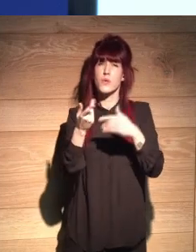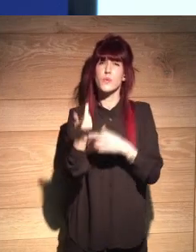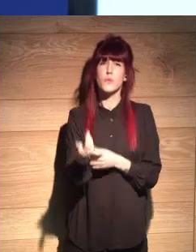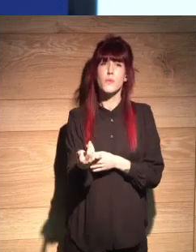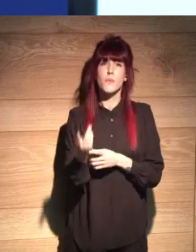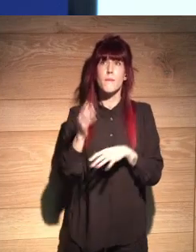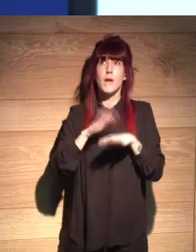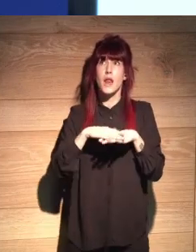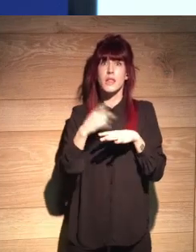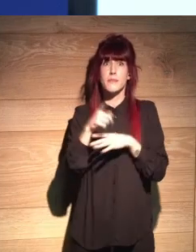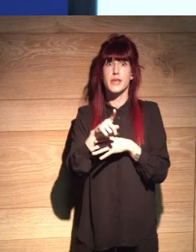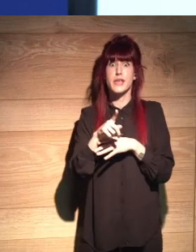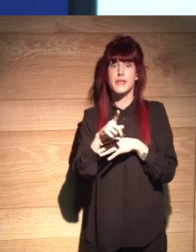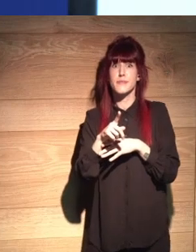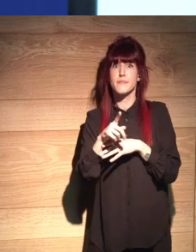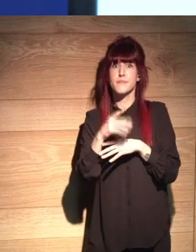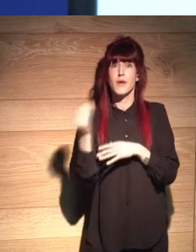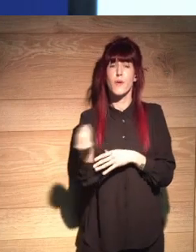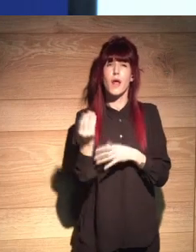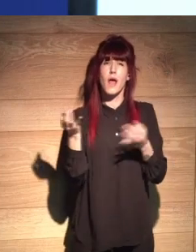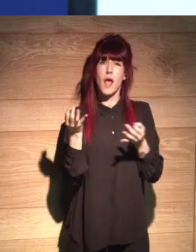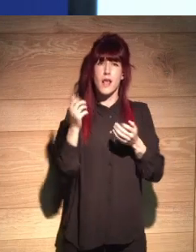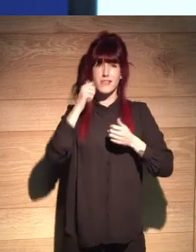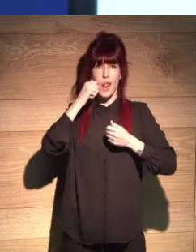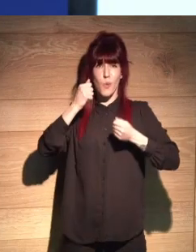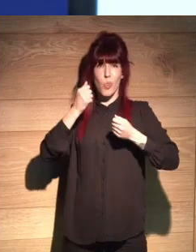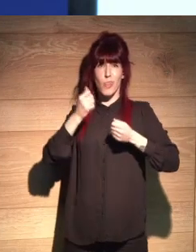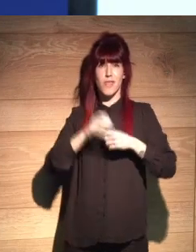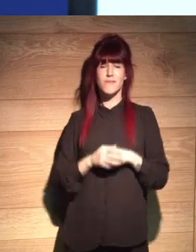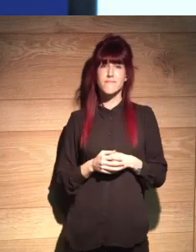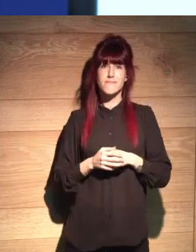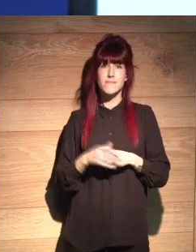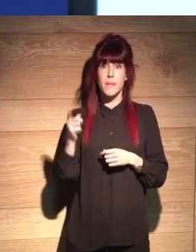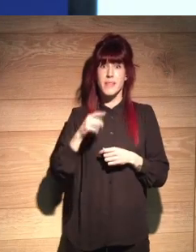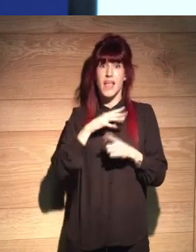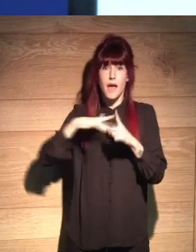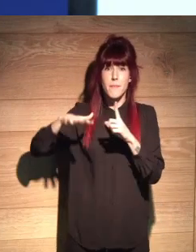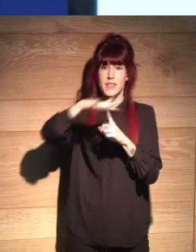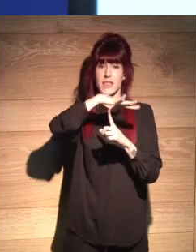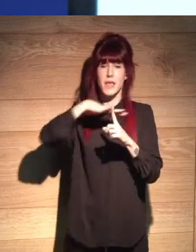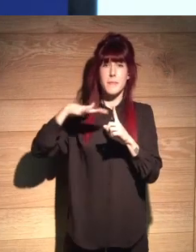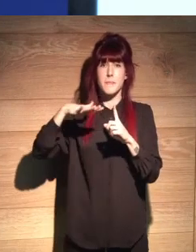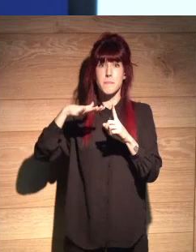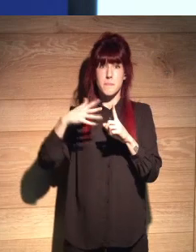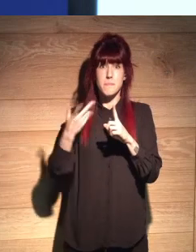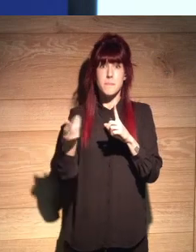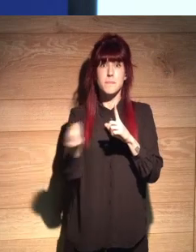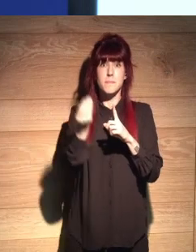for health improvements, environmental improvements, smart